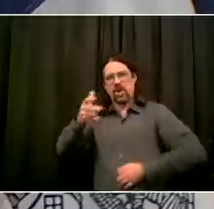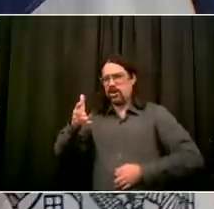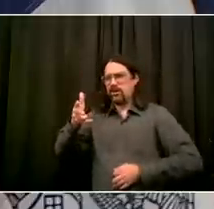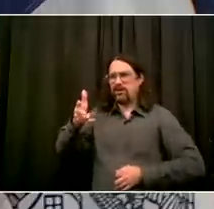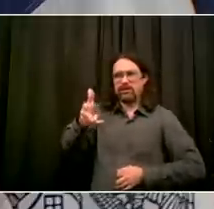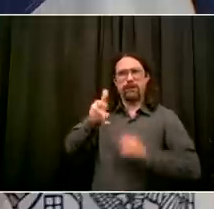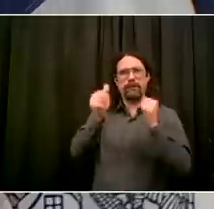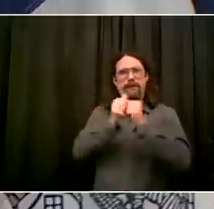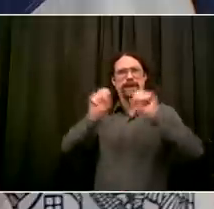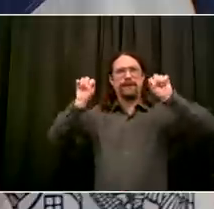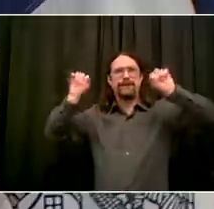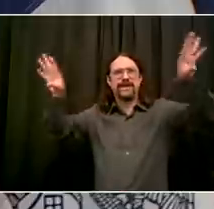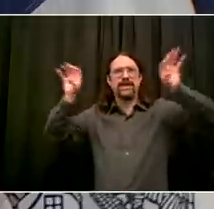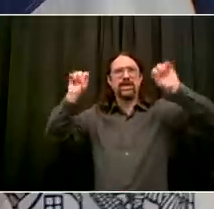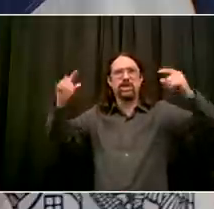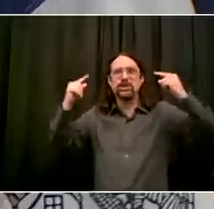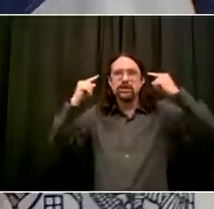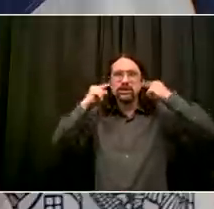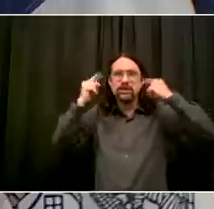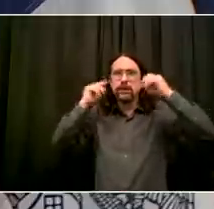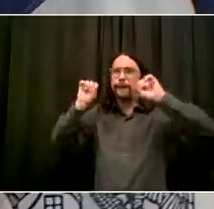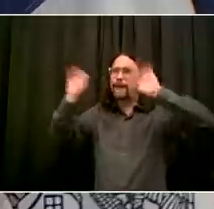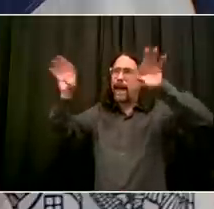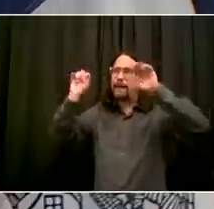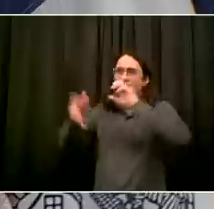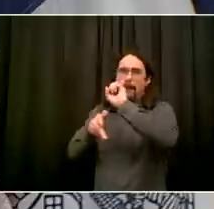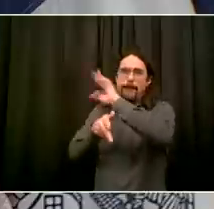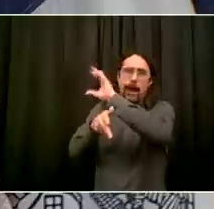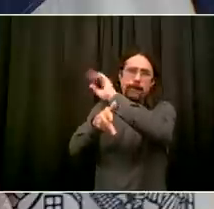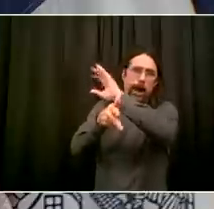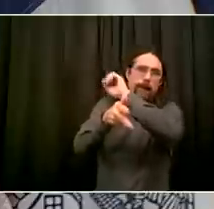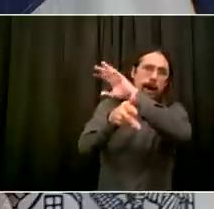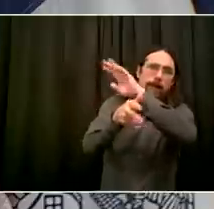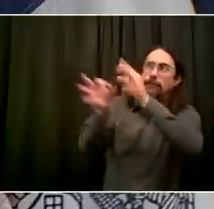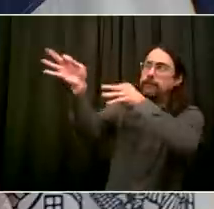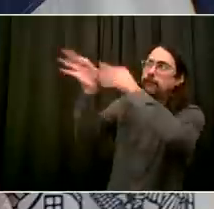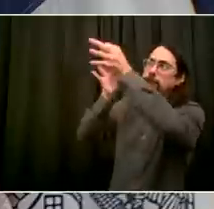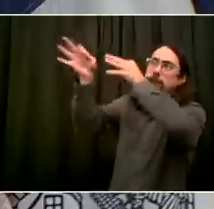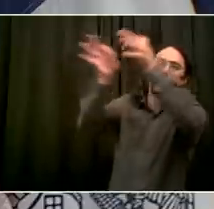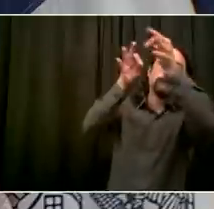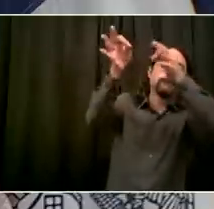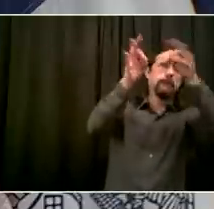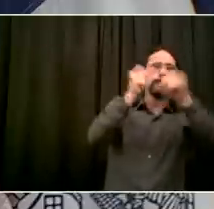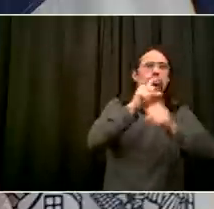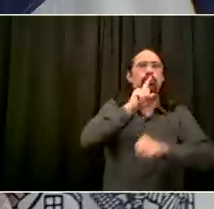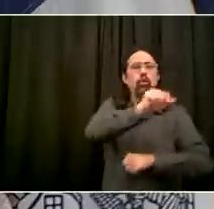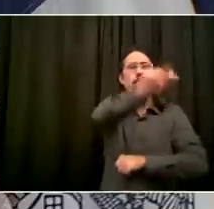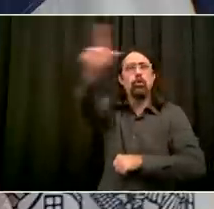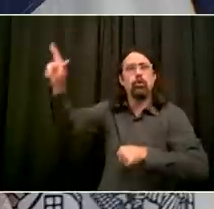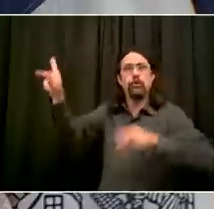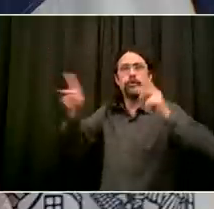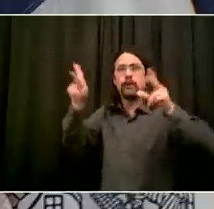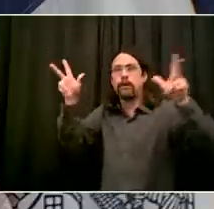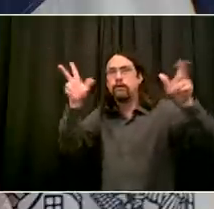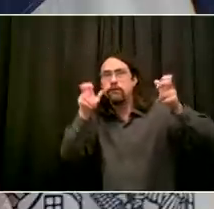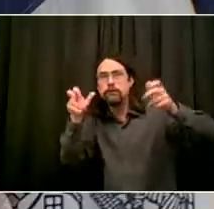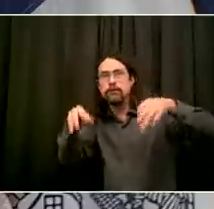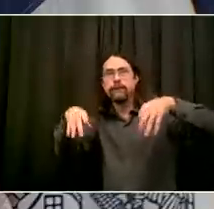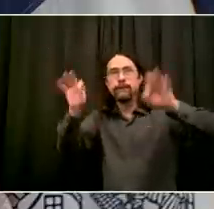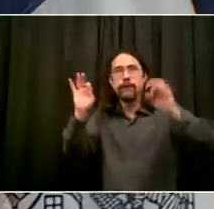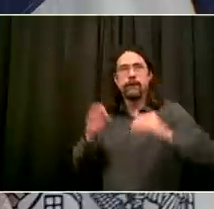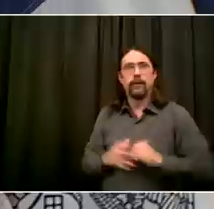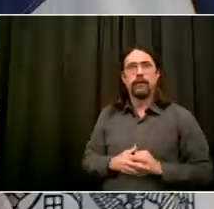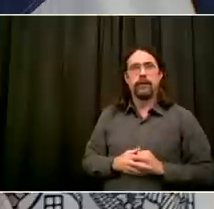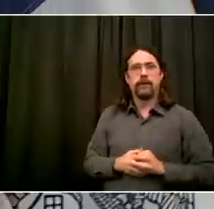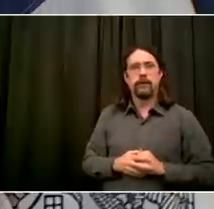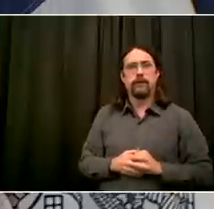about 9 zip codes. That's a lot of ground to cover. So we have our folks out over a very broad area, getting this message out all the